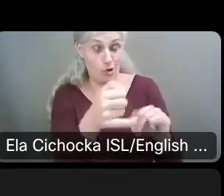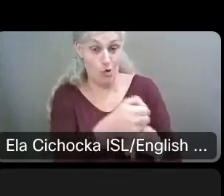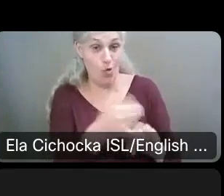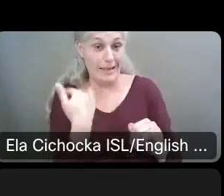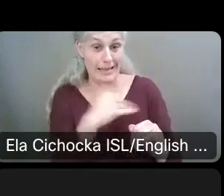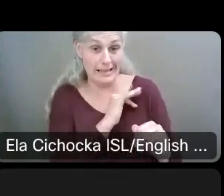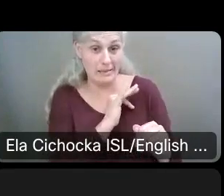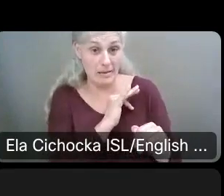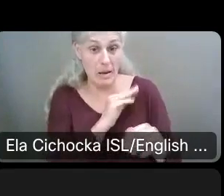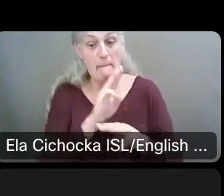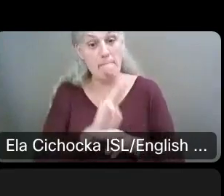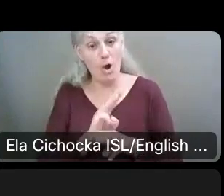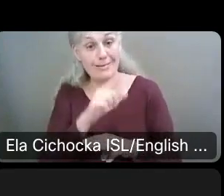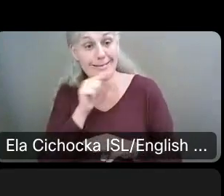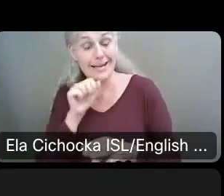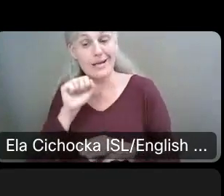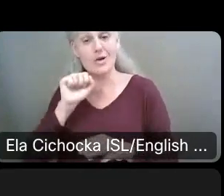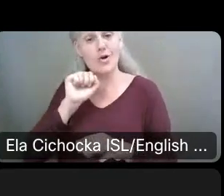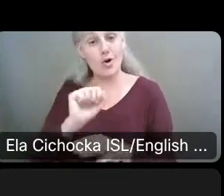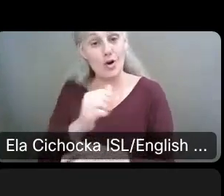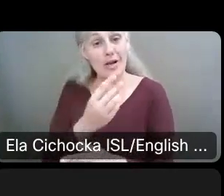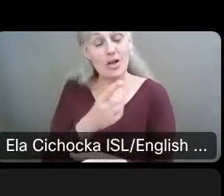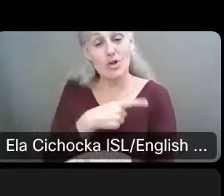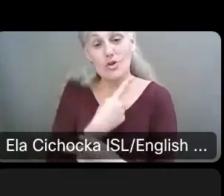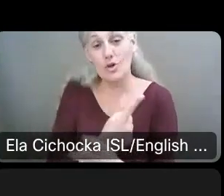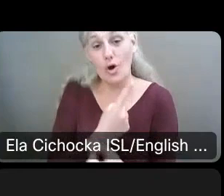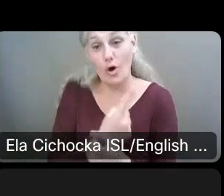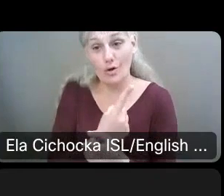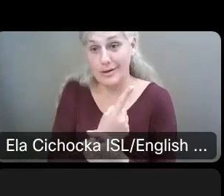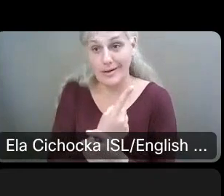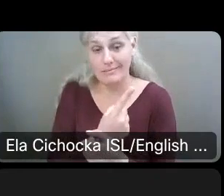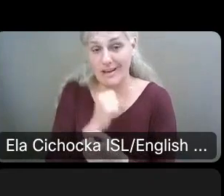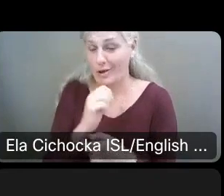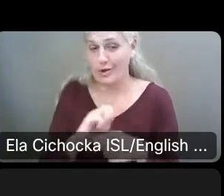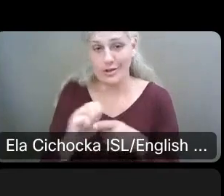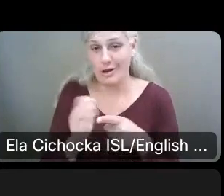later commented that her daughter had run out of coping skills.